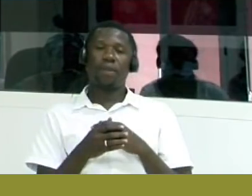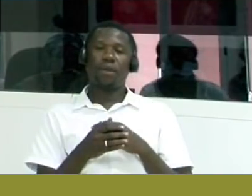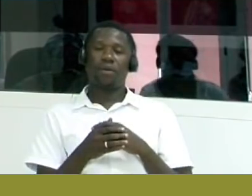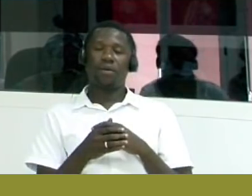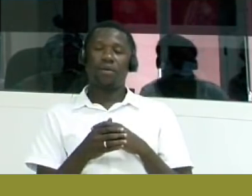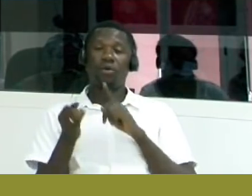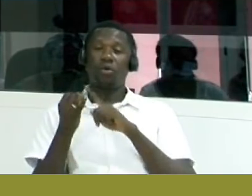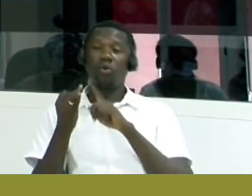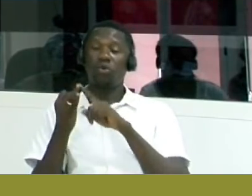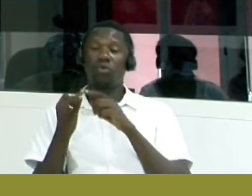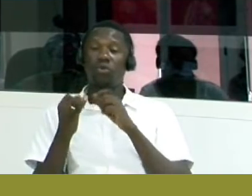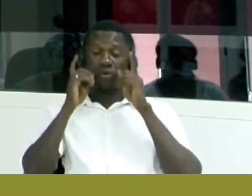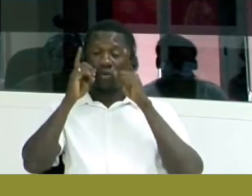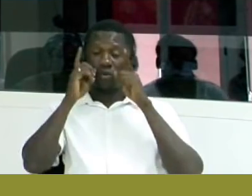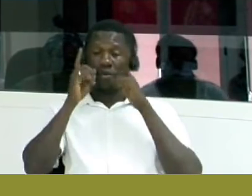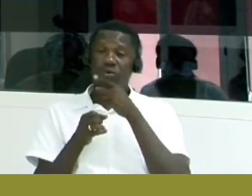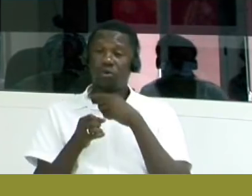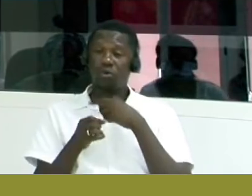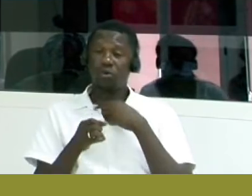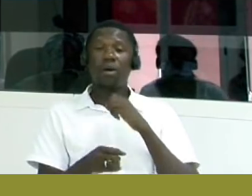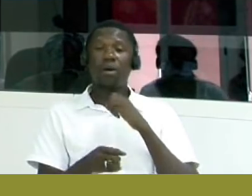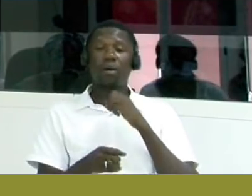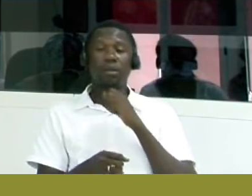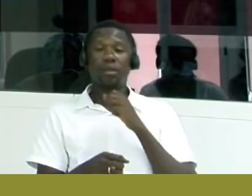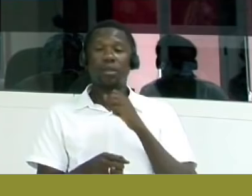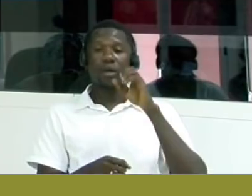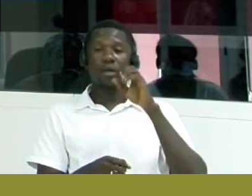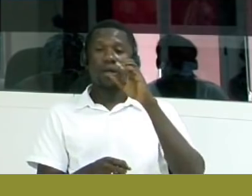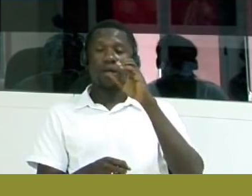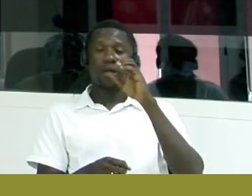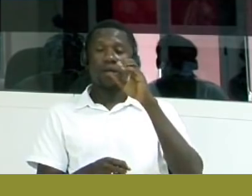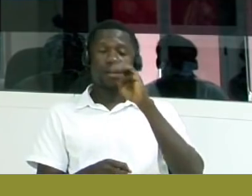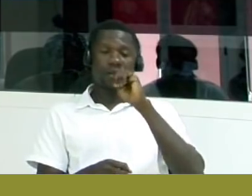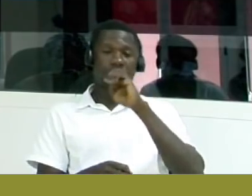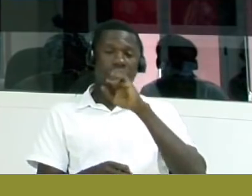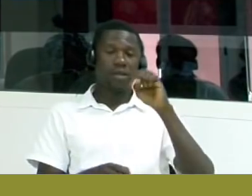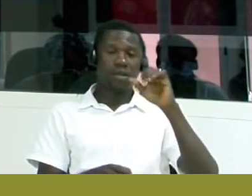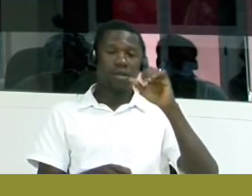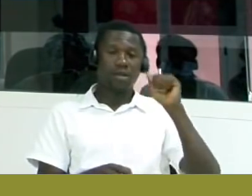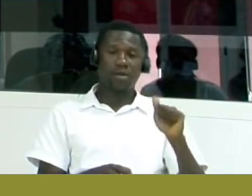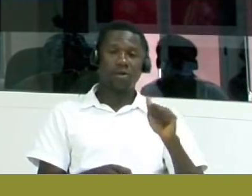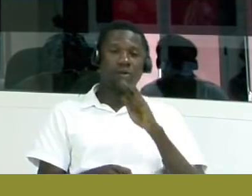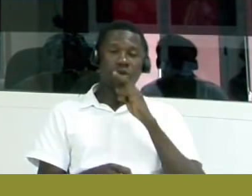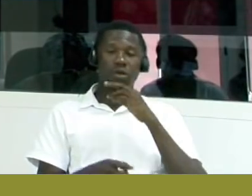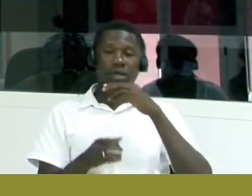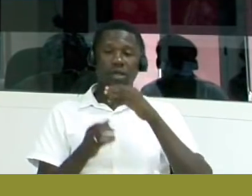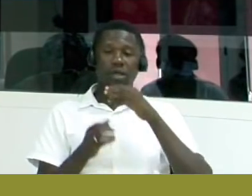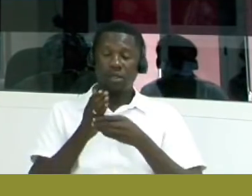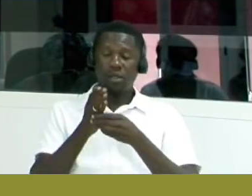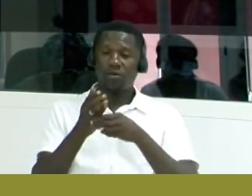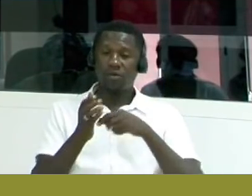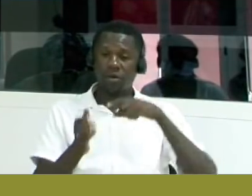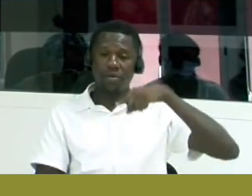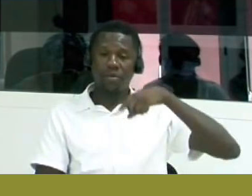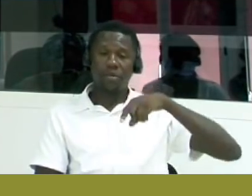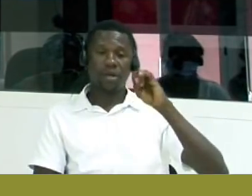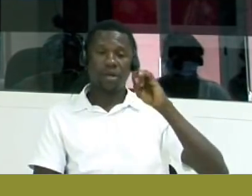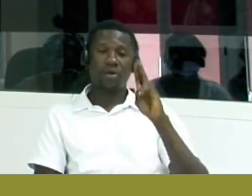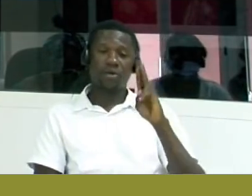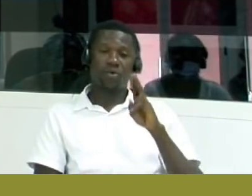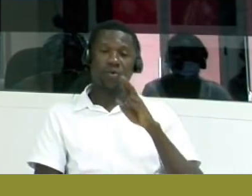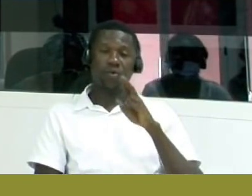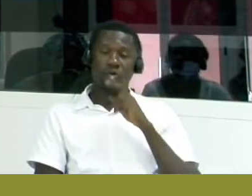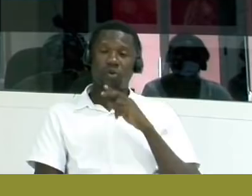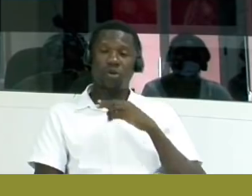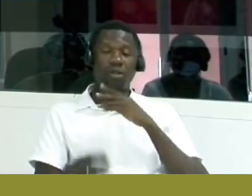Mr. Cisse, also Mamadou Cisse, who was the head of the PIU, who was entrusted with